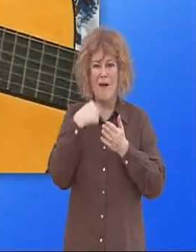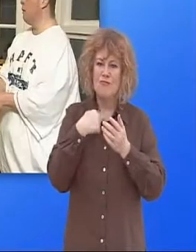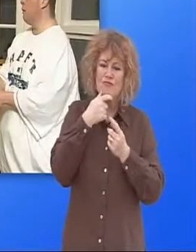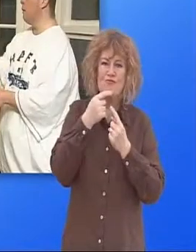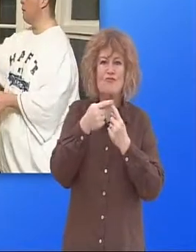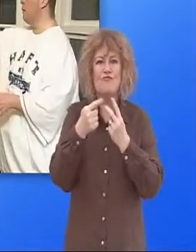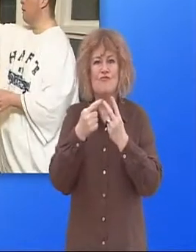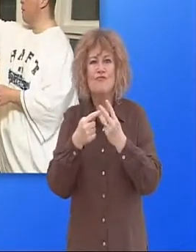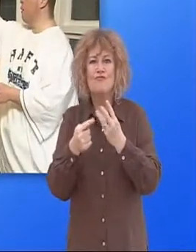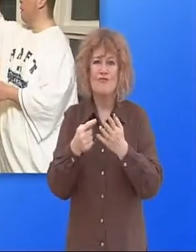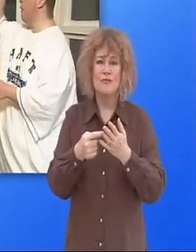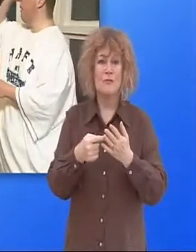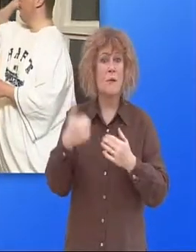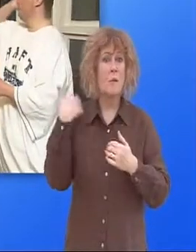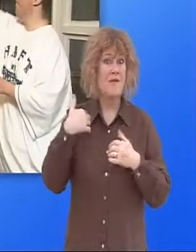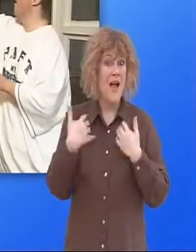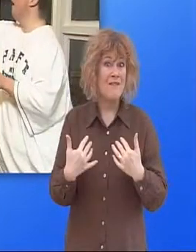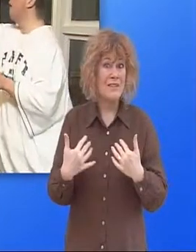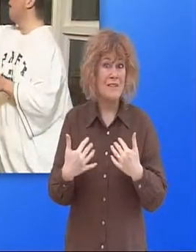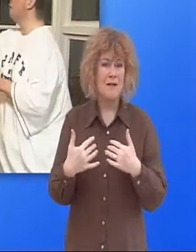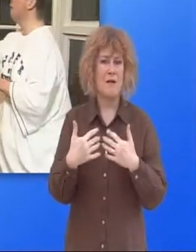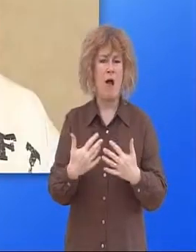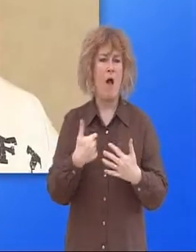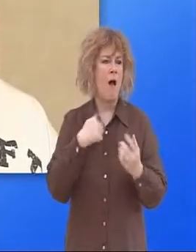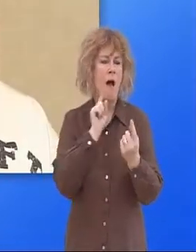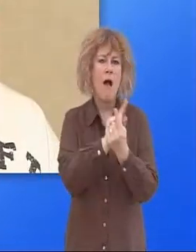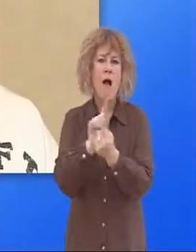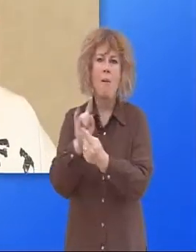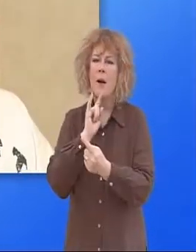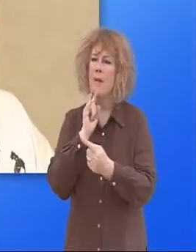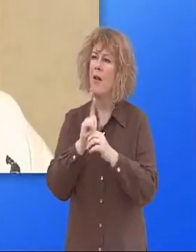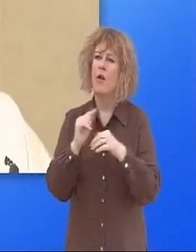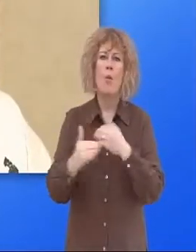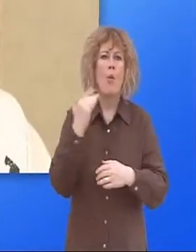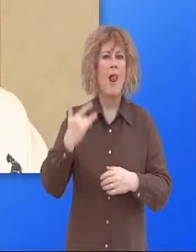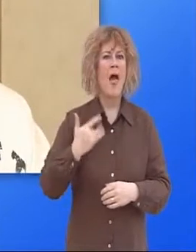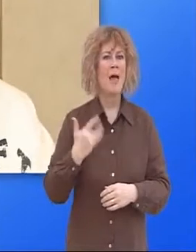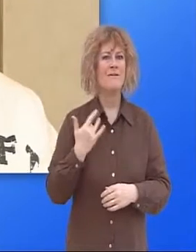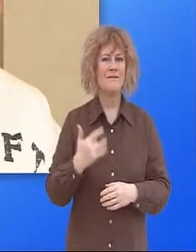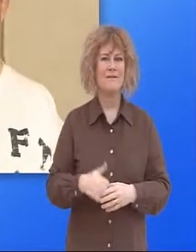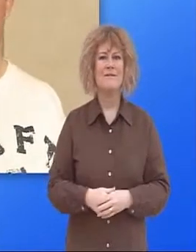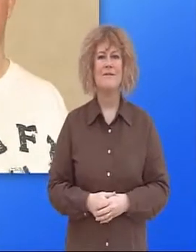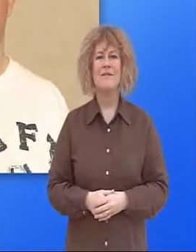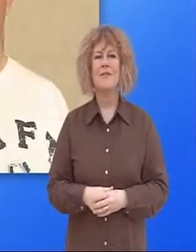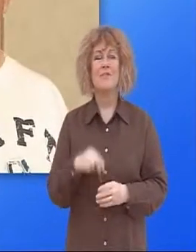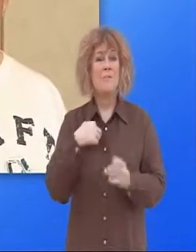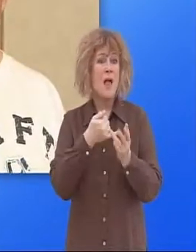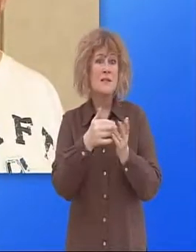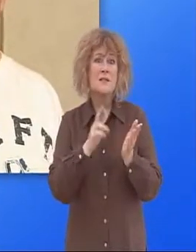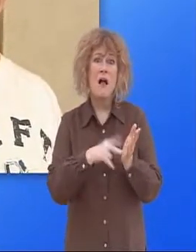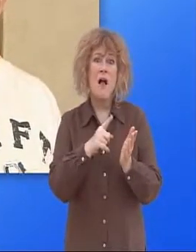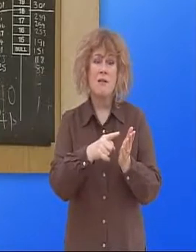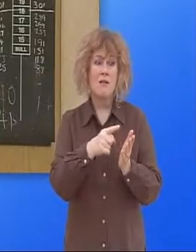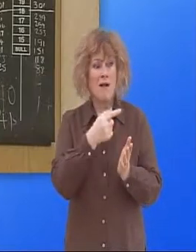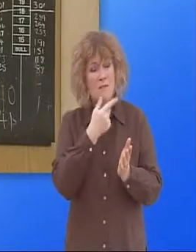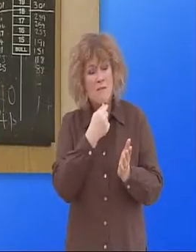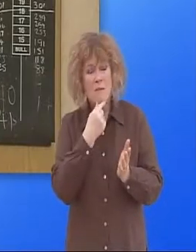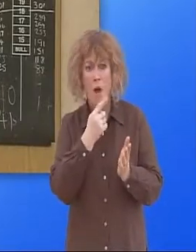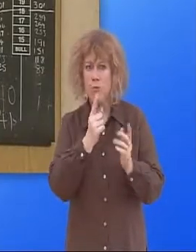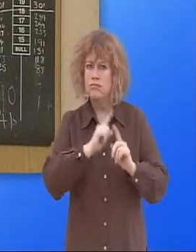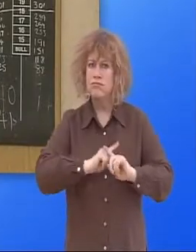to take all of these options on, which we didn't before, we're now meeting loads of other people and it's like a whole new